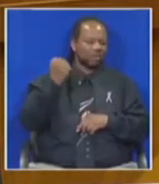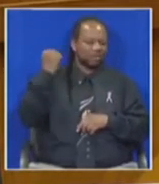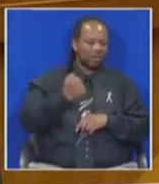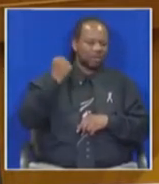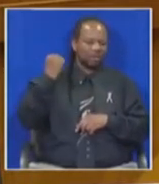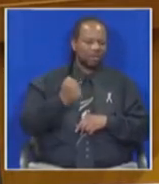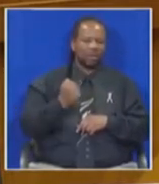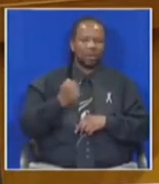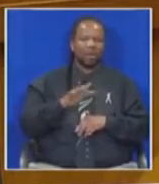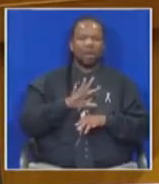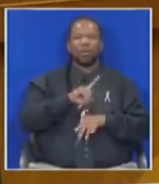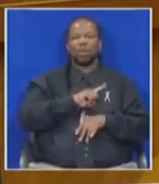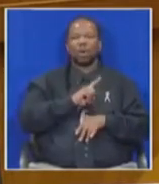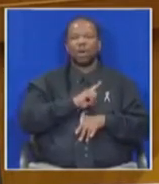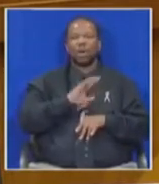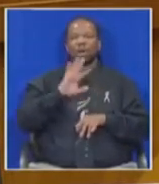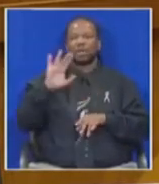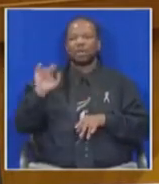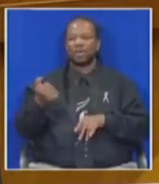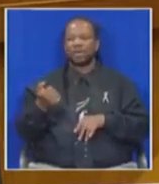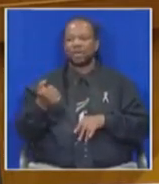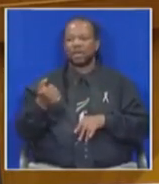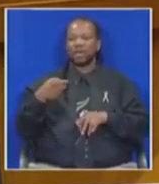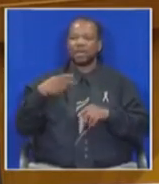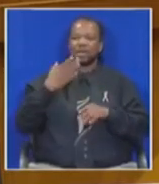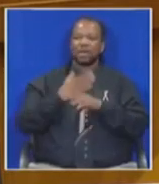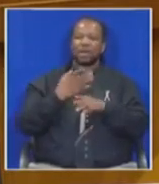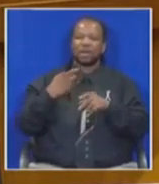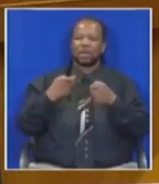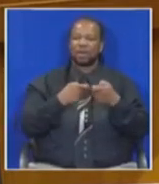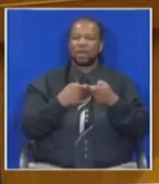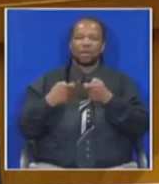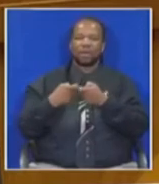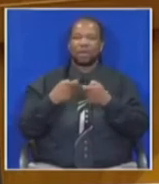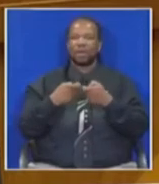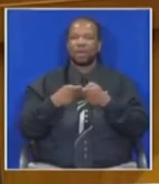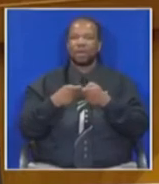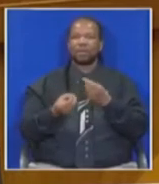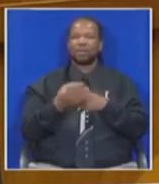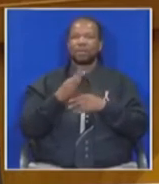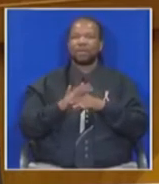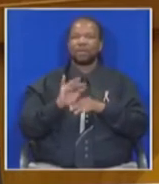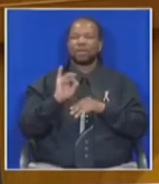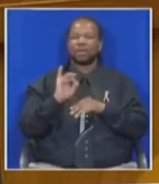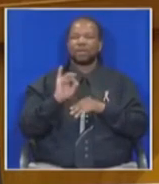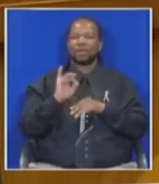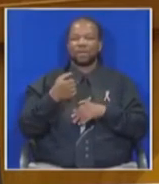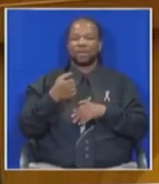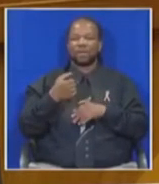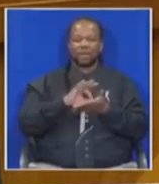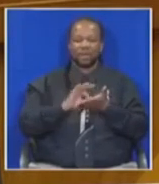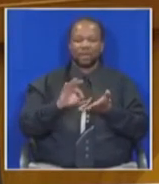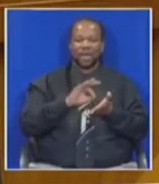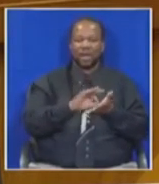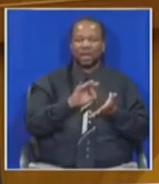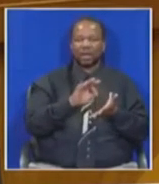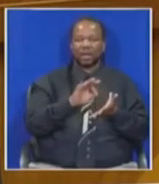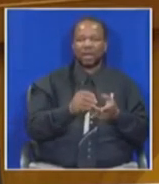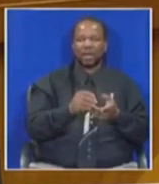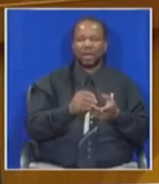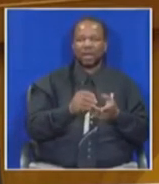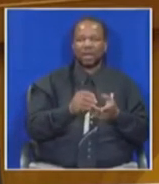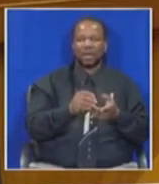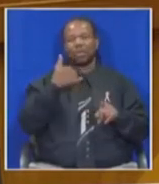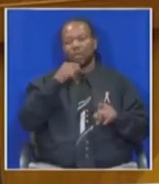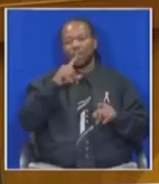a labor dispute gone horribly wrong with her gardener, at least based on what was revealed during court